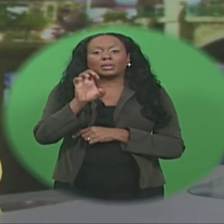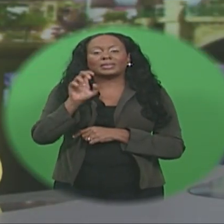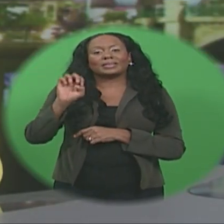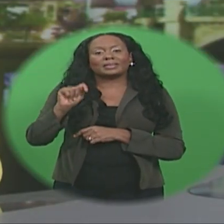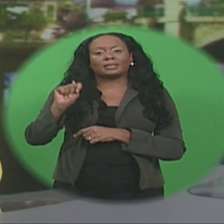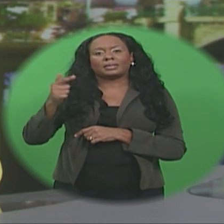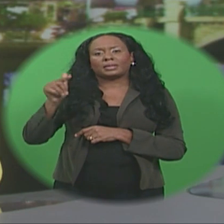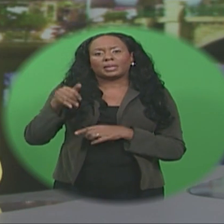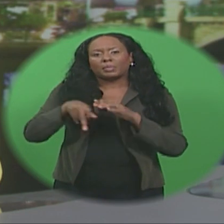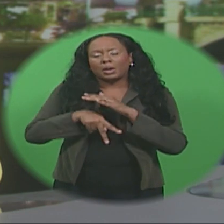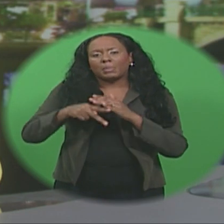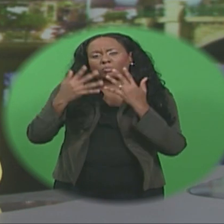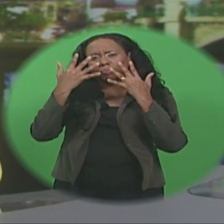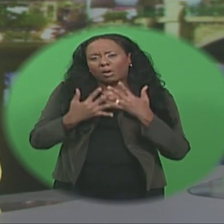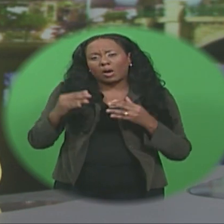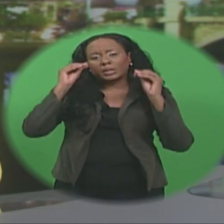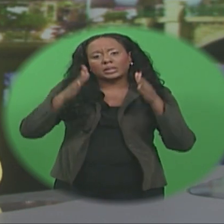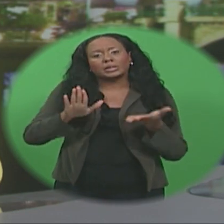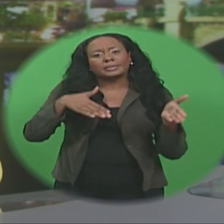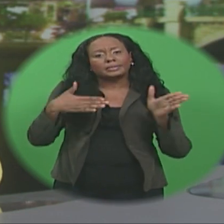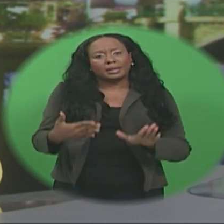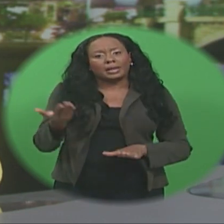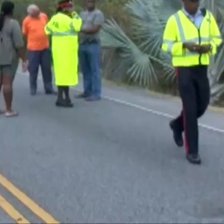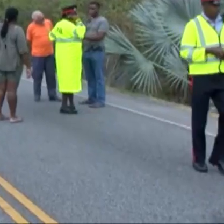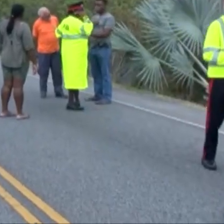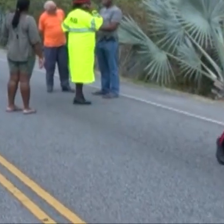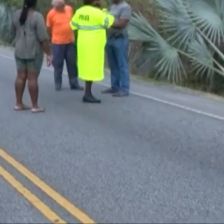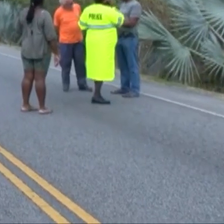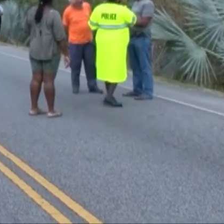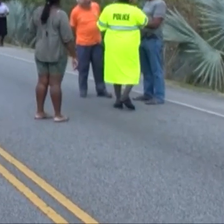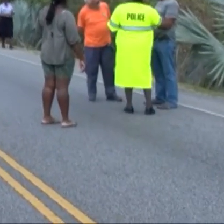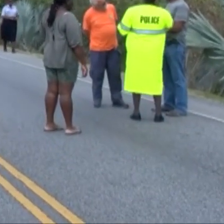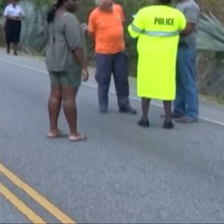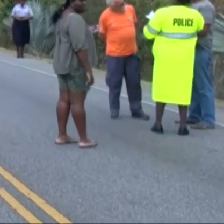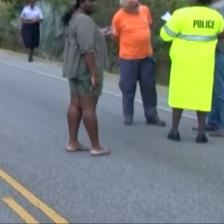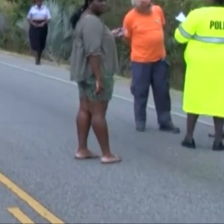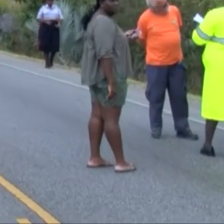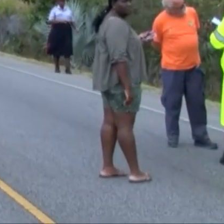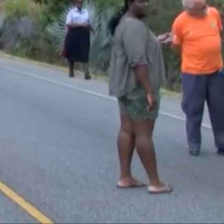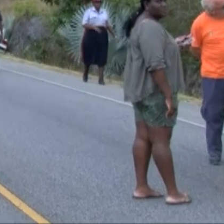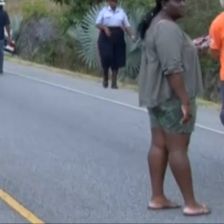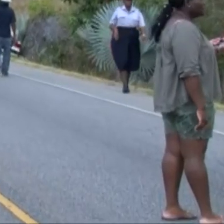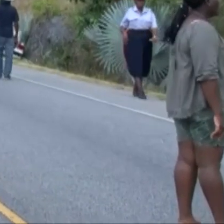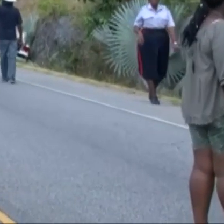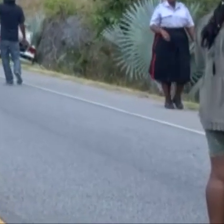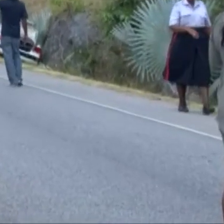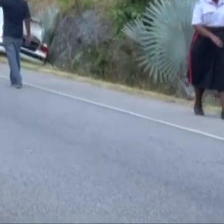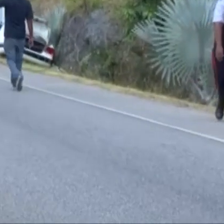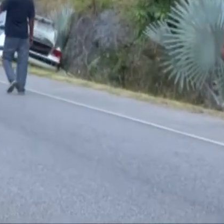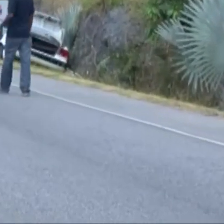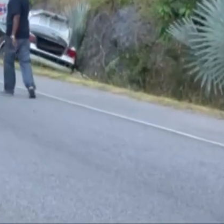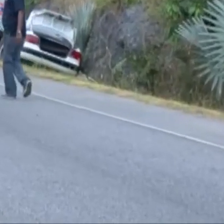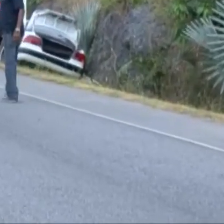Memorial Primary are in mourning tonight. Teacher Paula Corbin was pronounced dead while she was being treated at the QEH